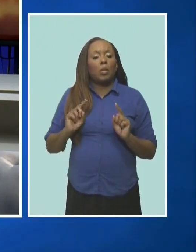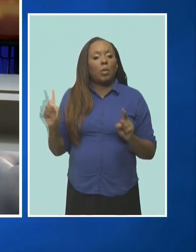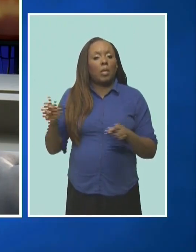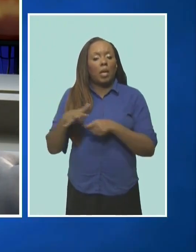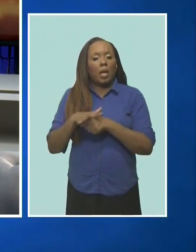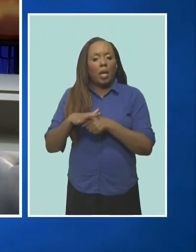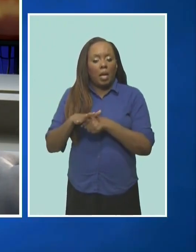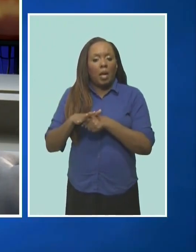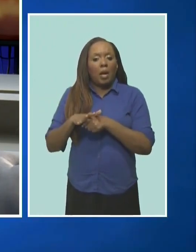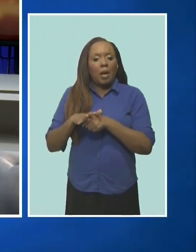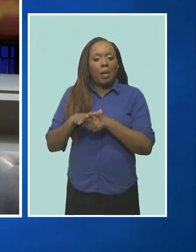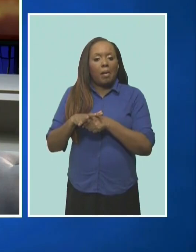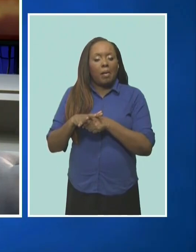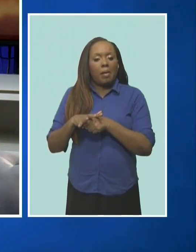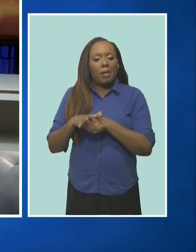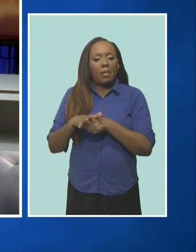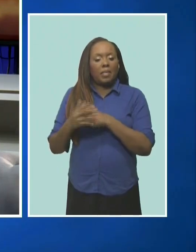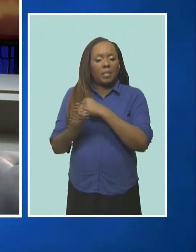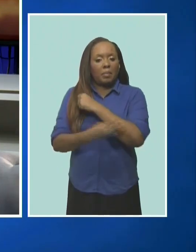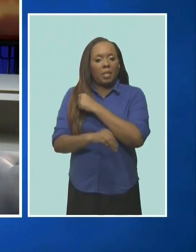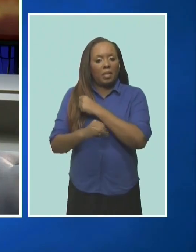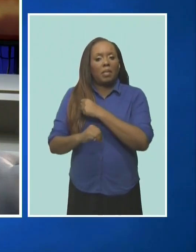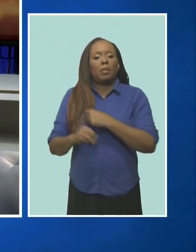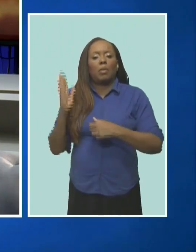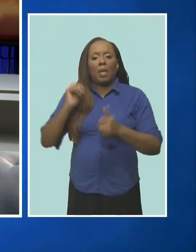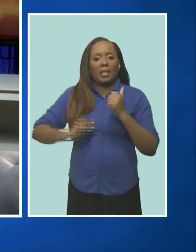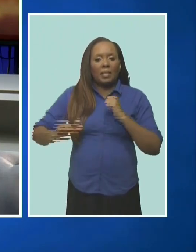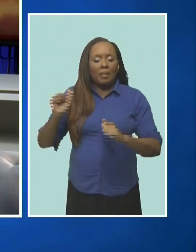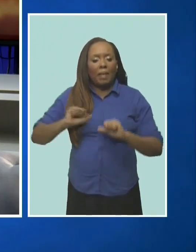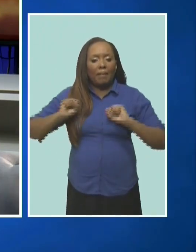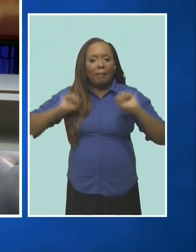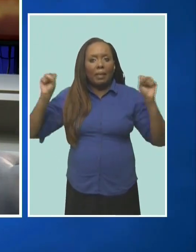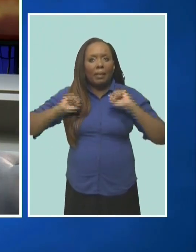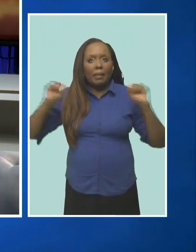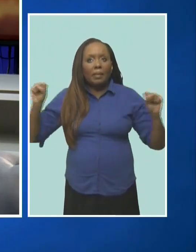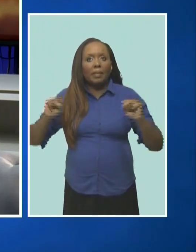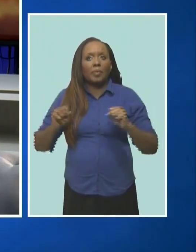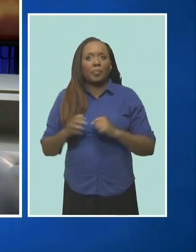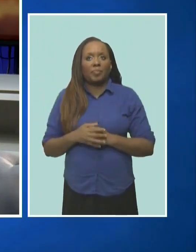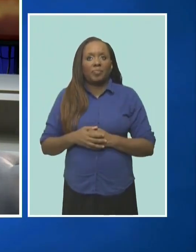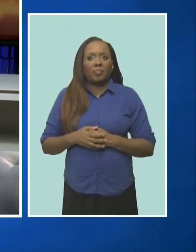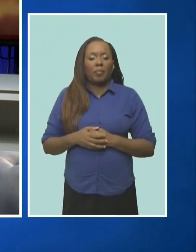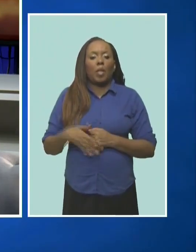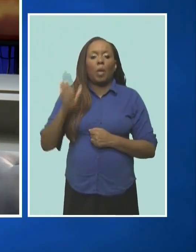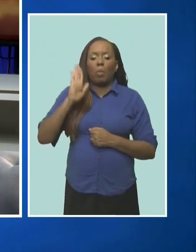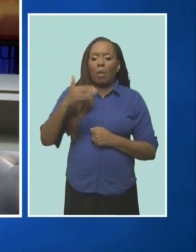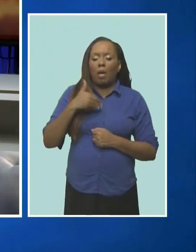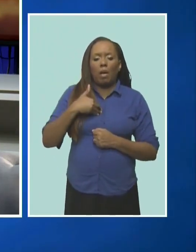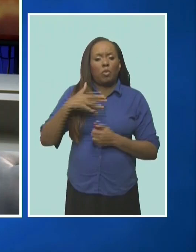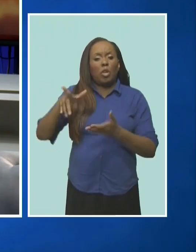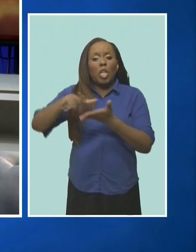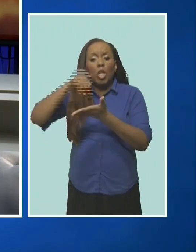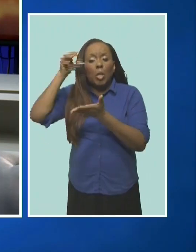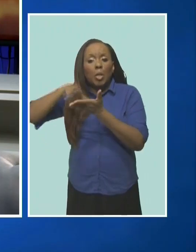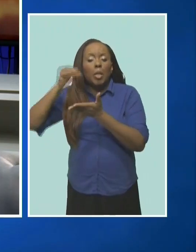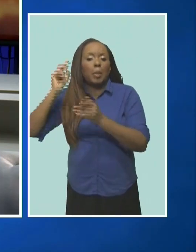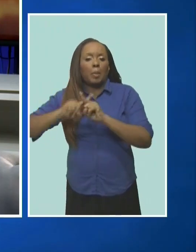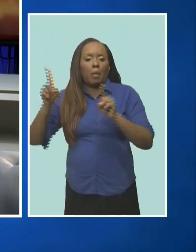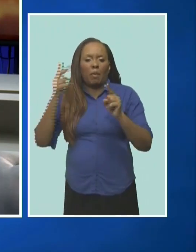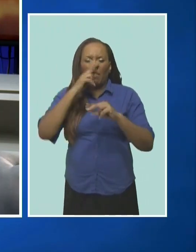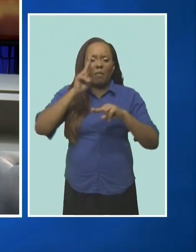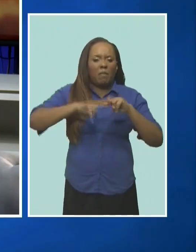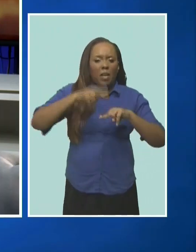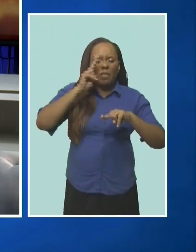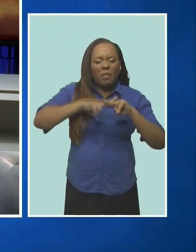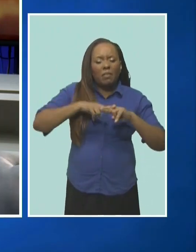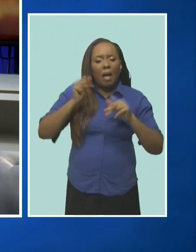There's going to be activities. I'm going to be doing some fitness with them. We're also going to be doing edutainment. So you're learning, but you're doing fun stuff as